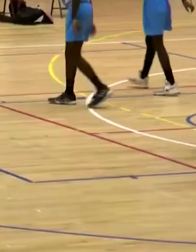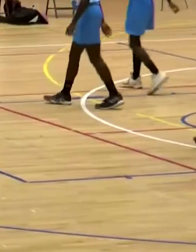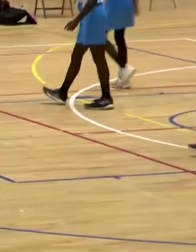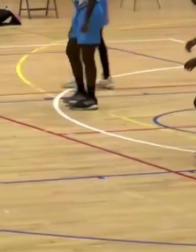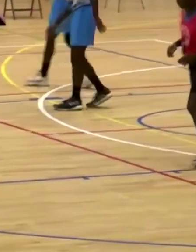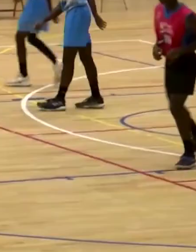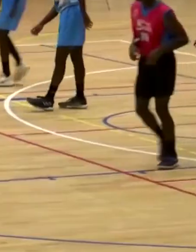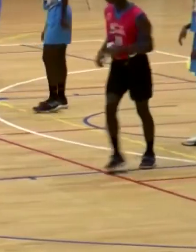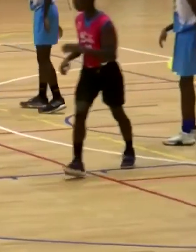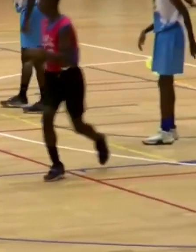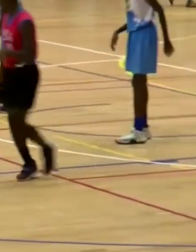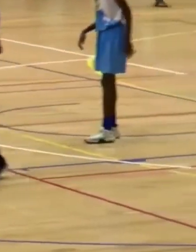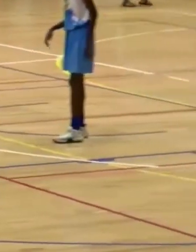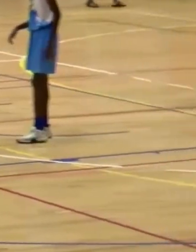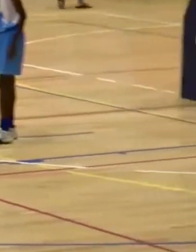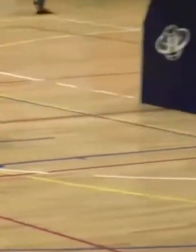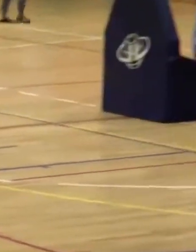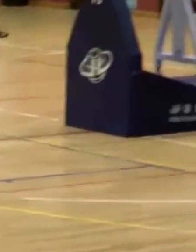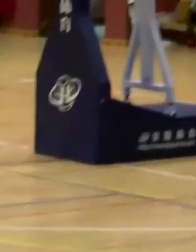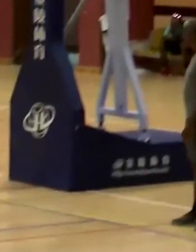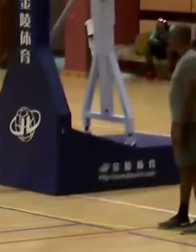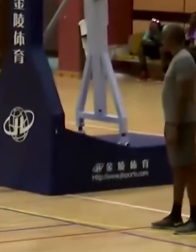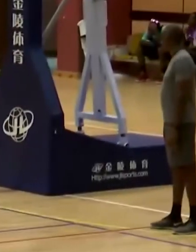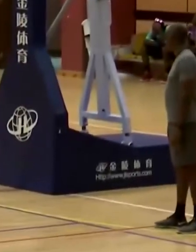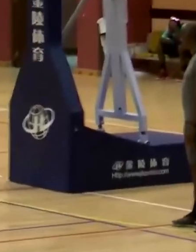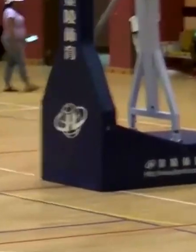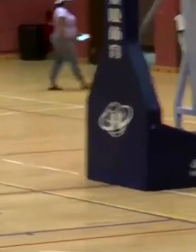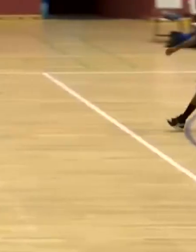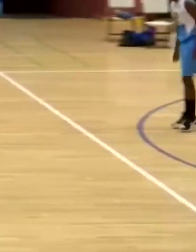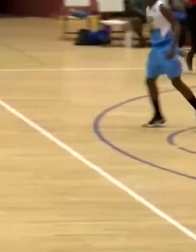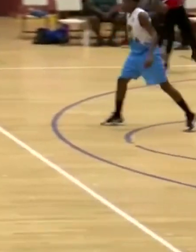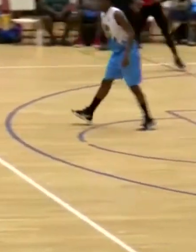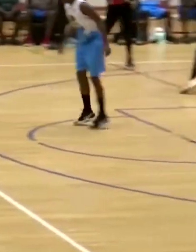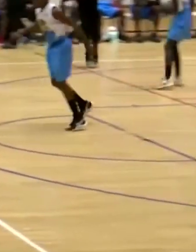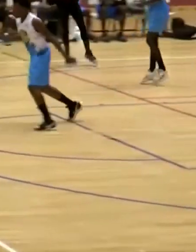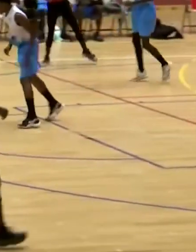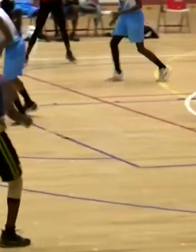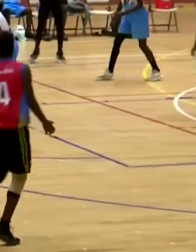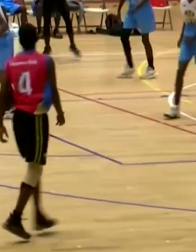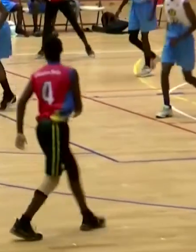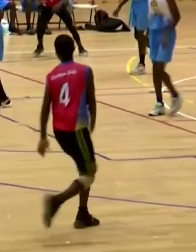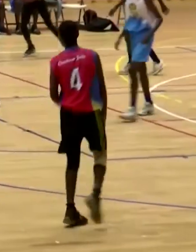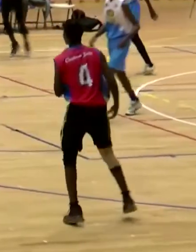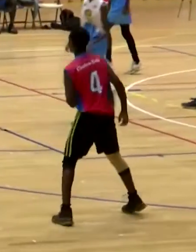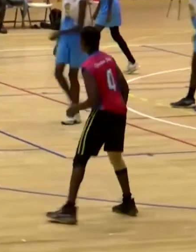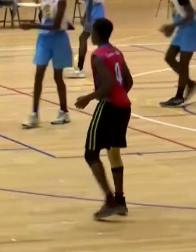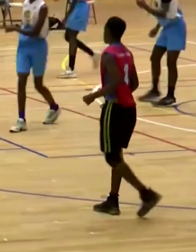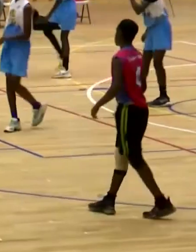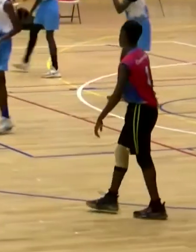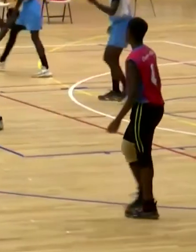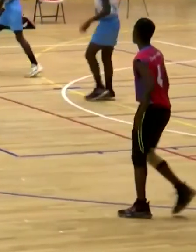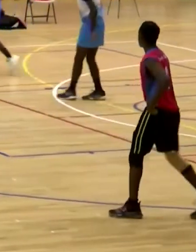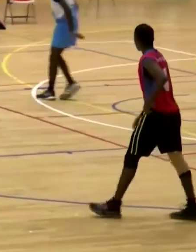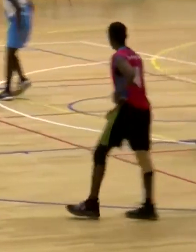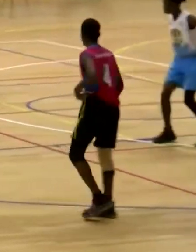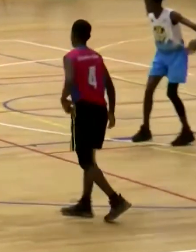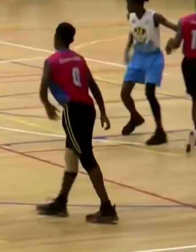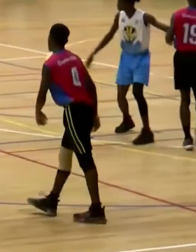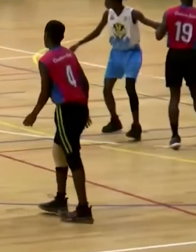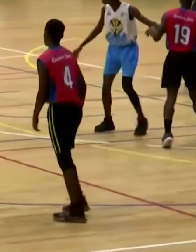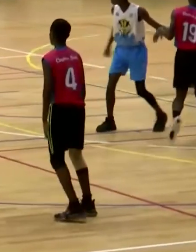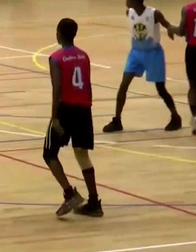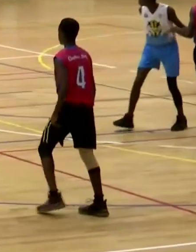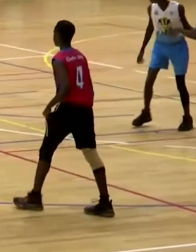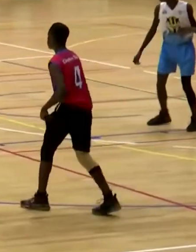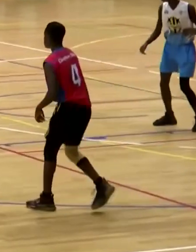all over the Kings like a battle rash at this stage. And this one was really a one-sided affair from start to